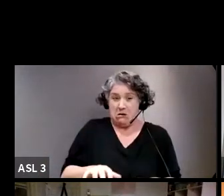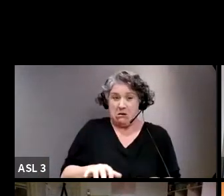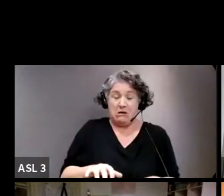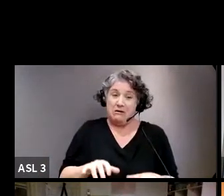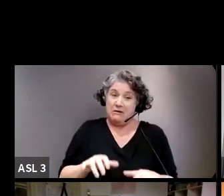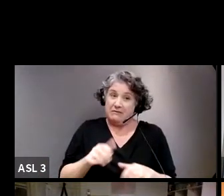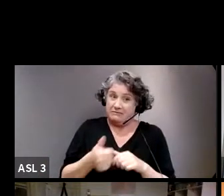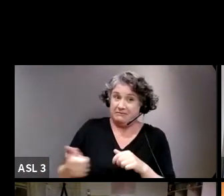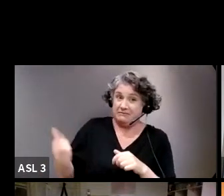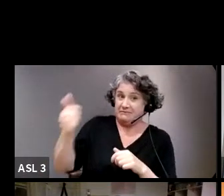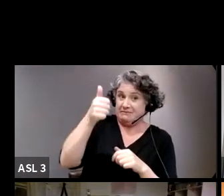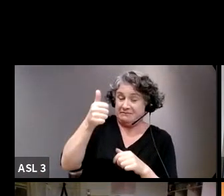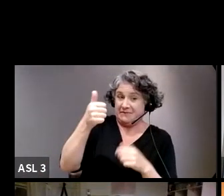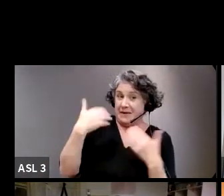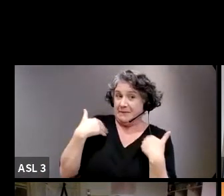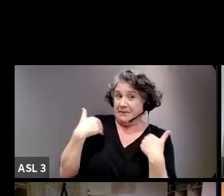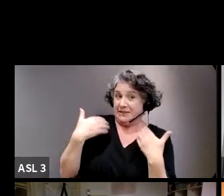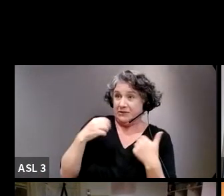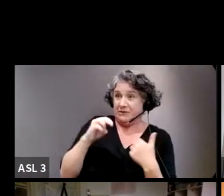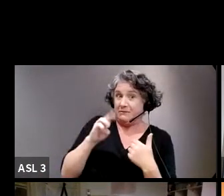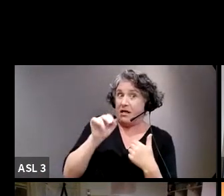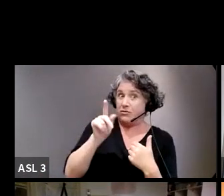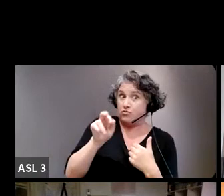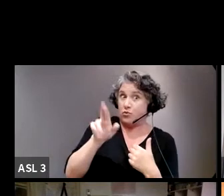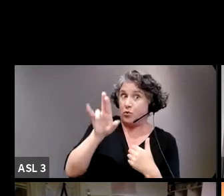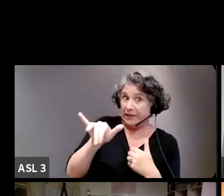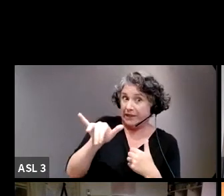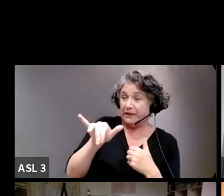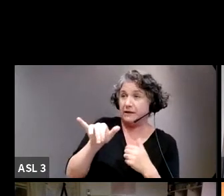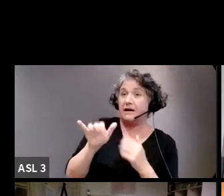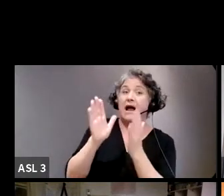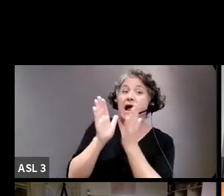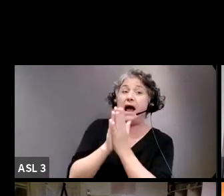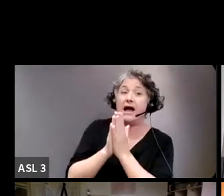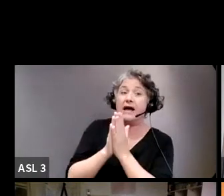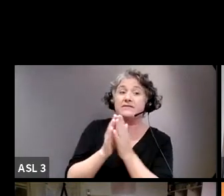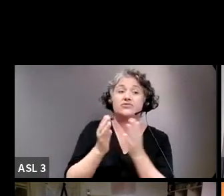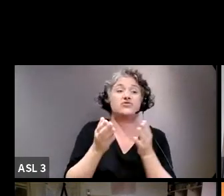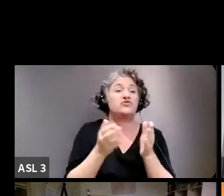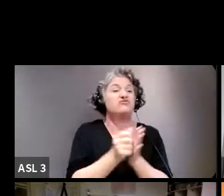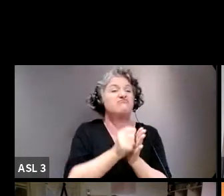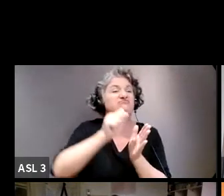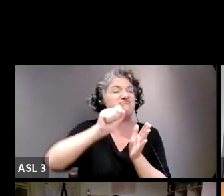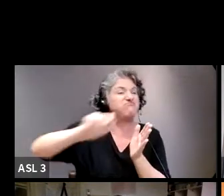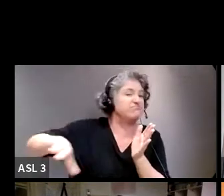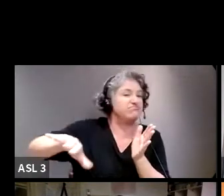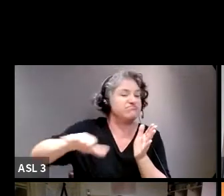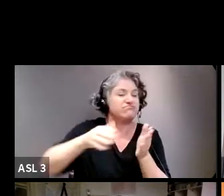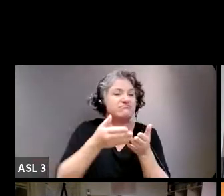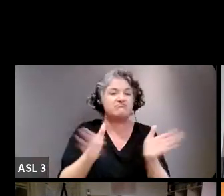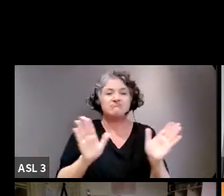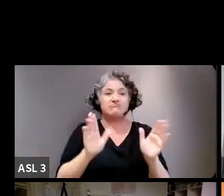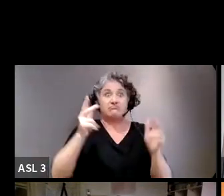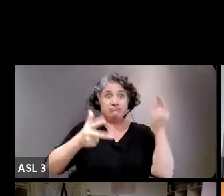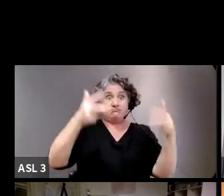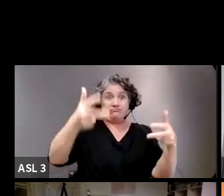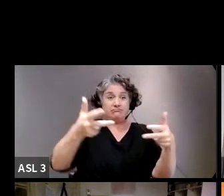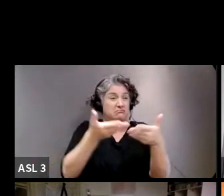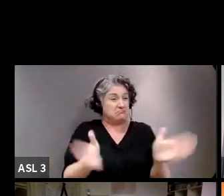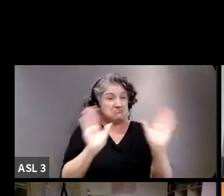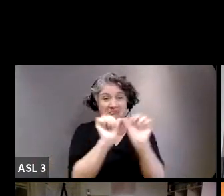and ask her to uncuff municipalities in where they can use this technology and allow